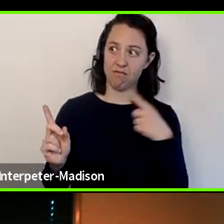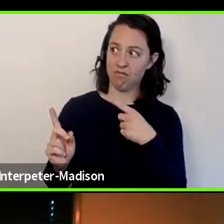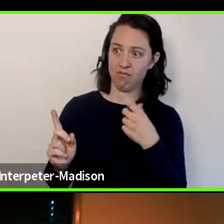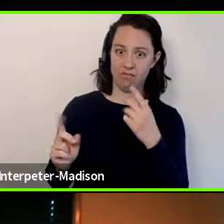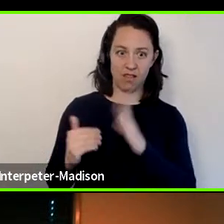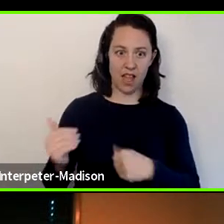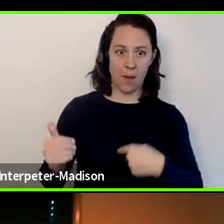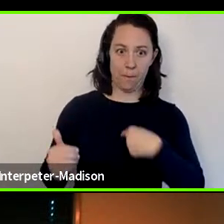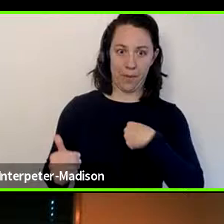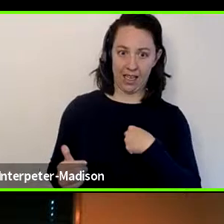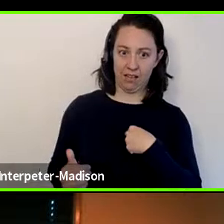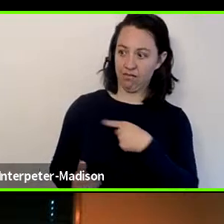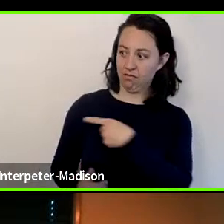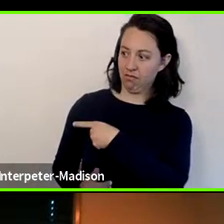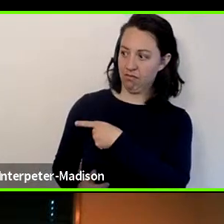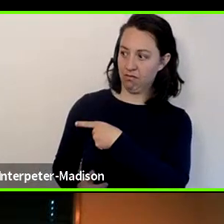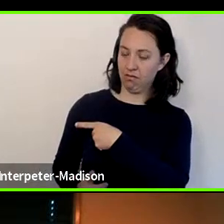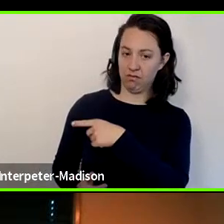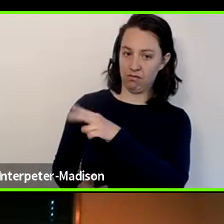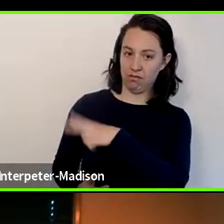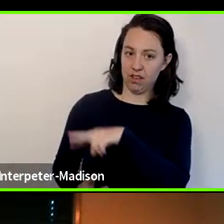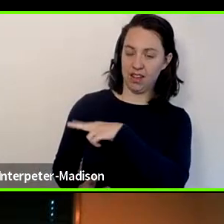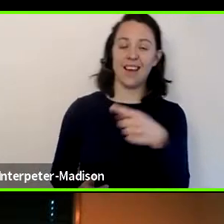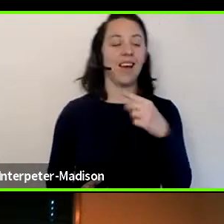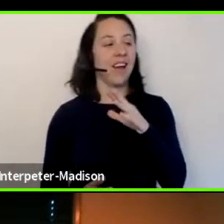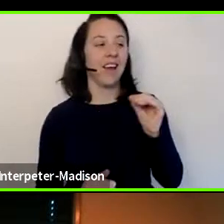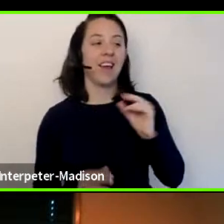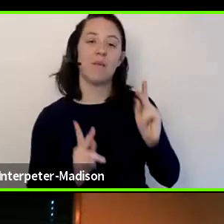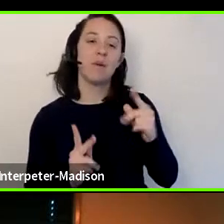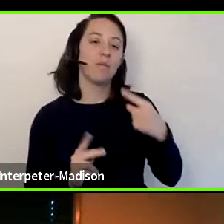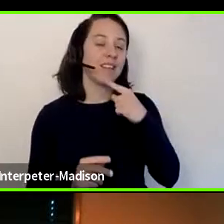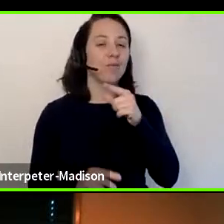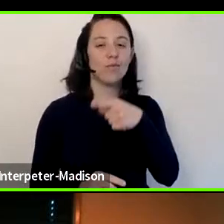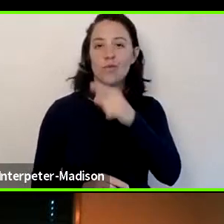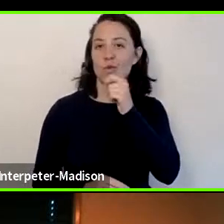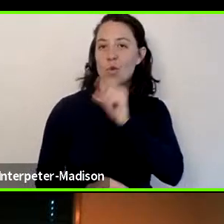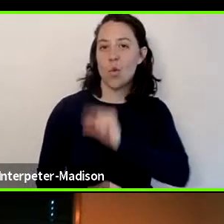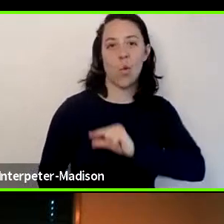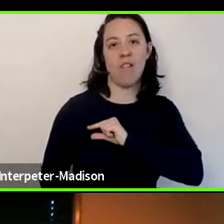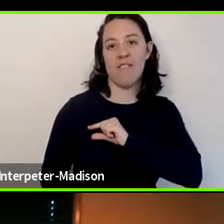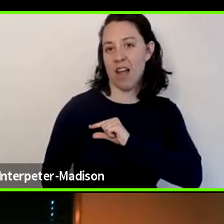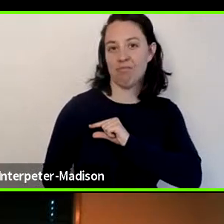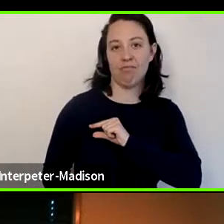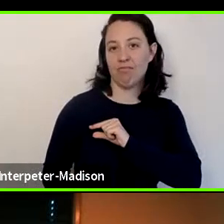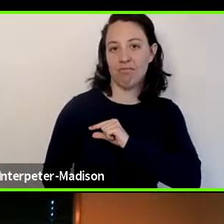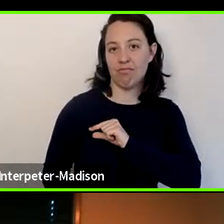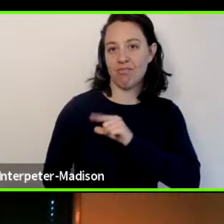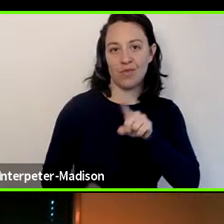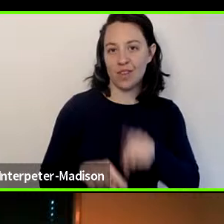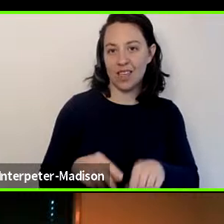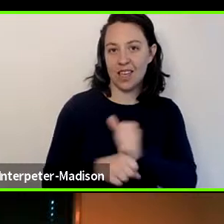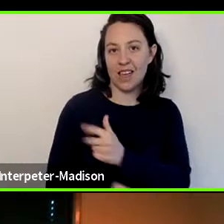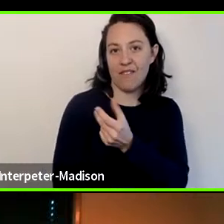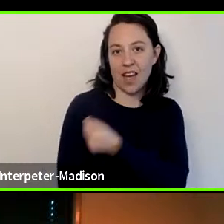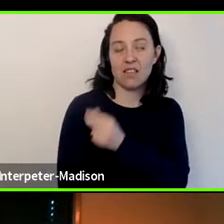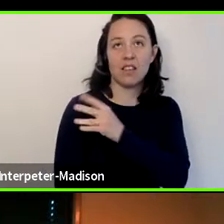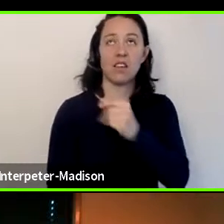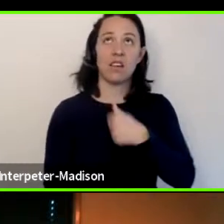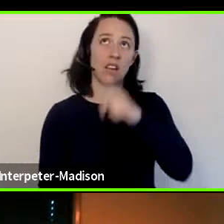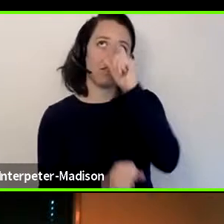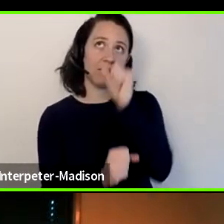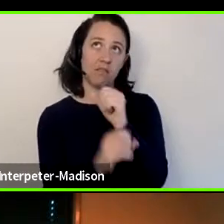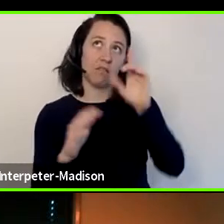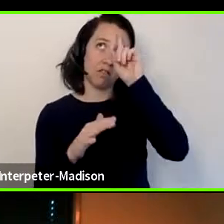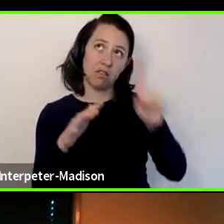get a vaccine that day. And I thought, you know what, I would give it to him. That's the person I would give it to.